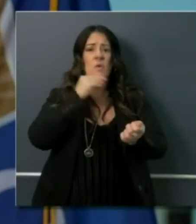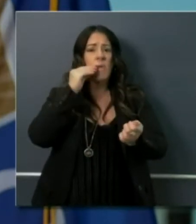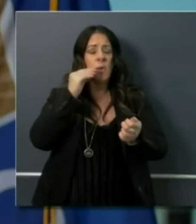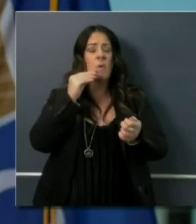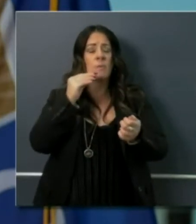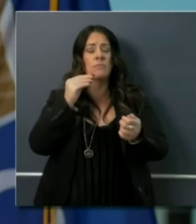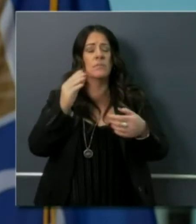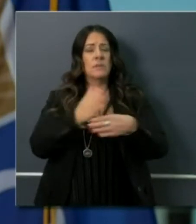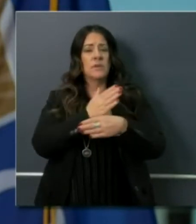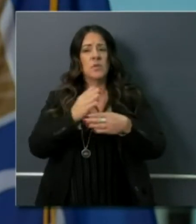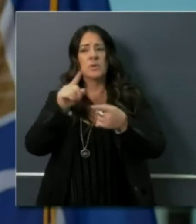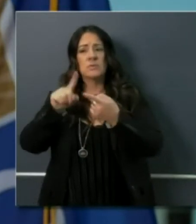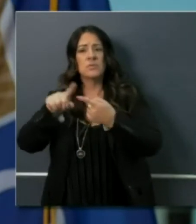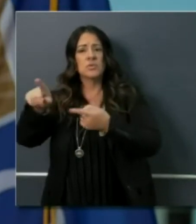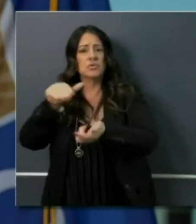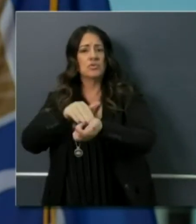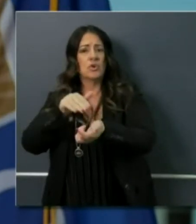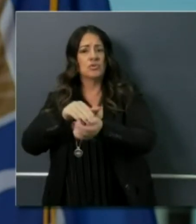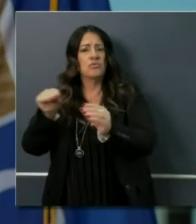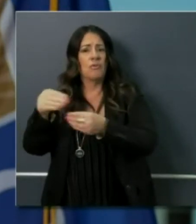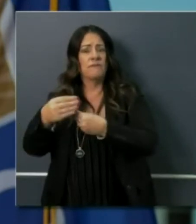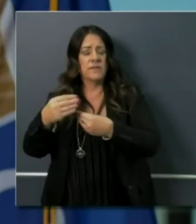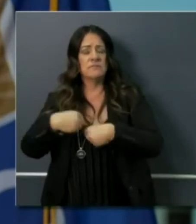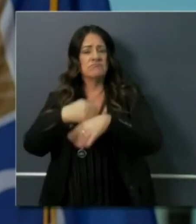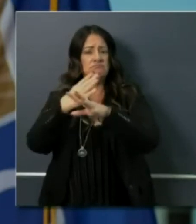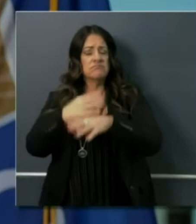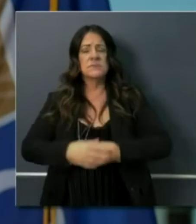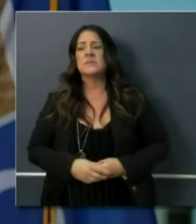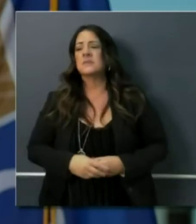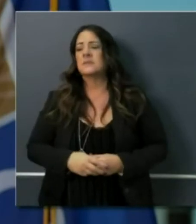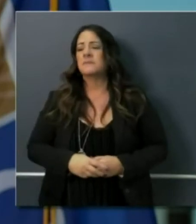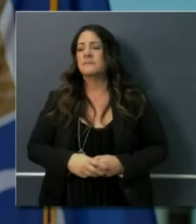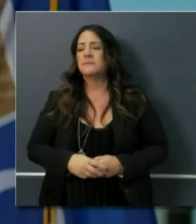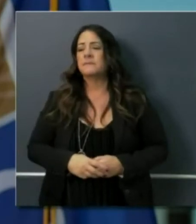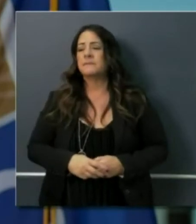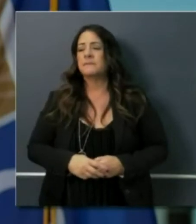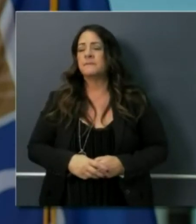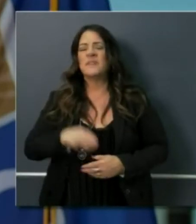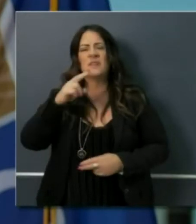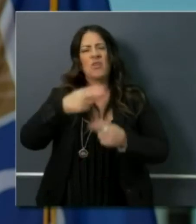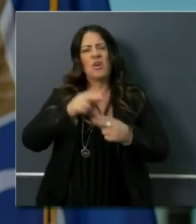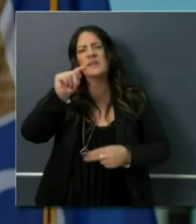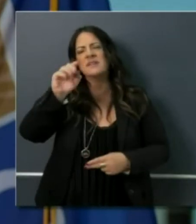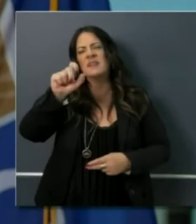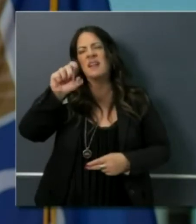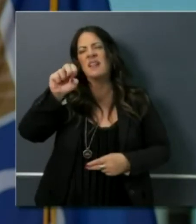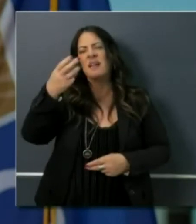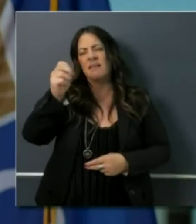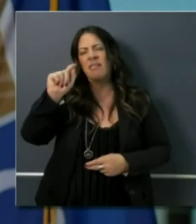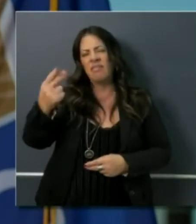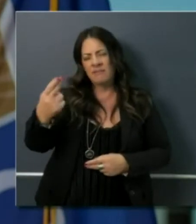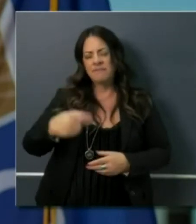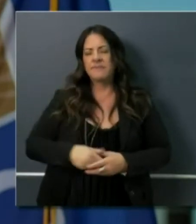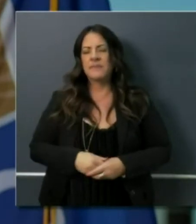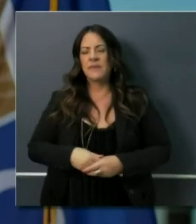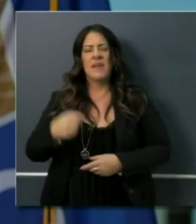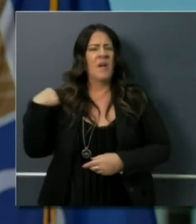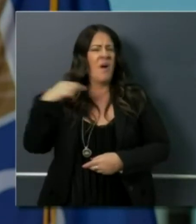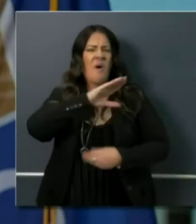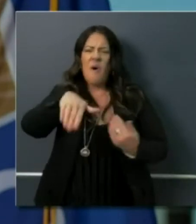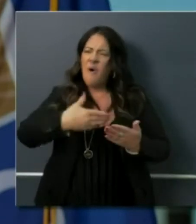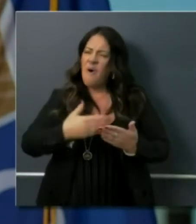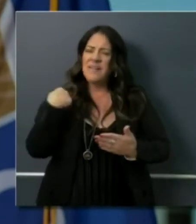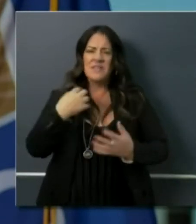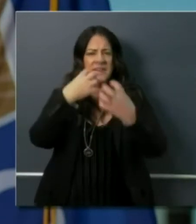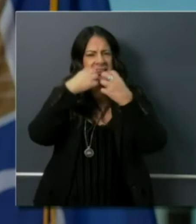me for being long-winded, but this is a point of passion, as it should be for all of us, to care for our elderly, care for the